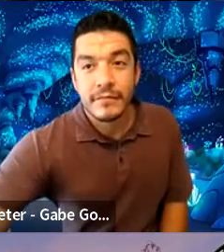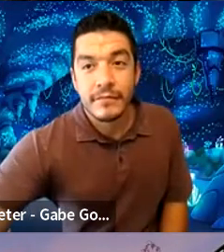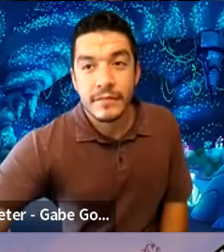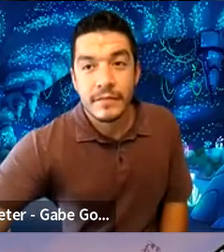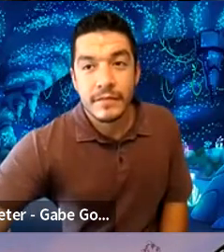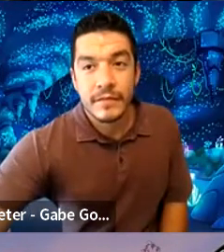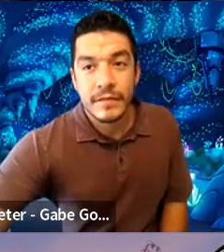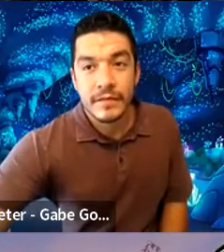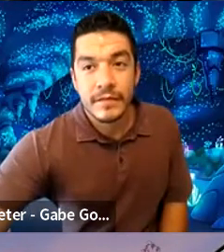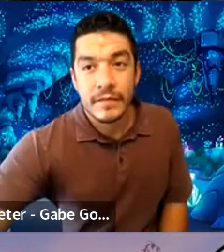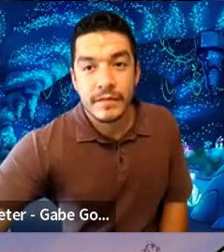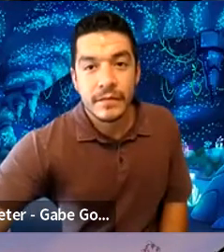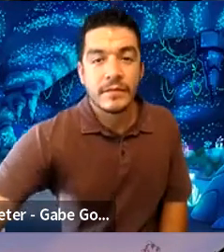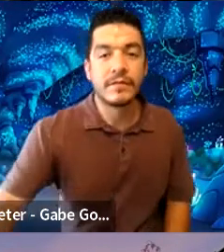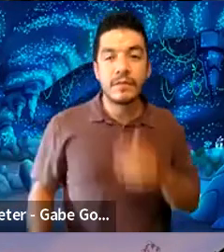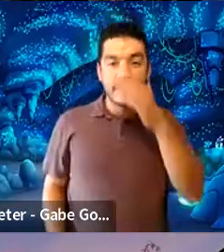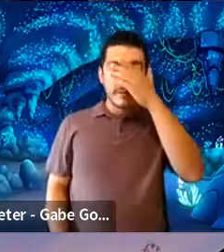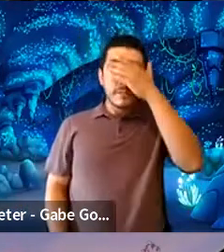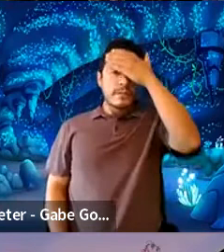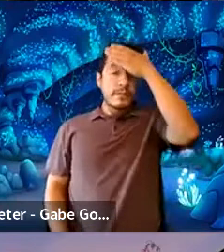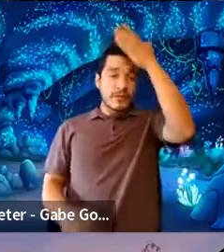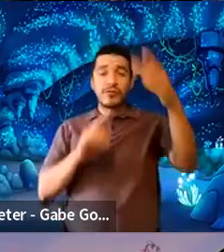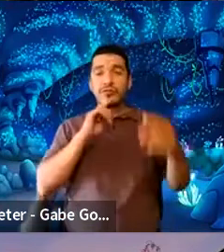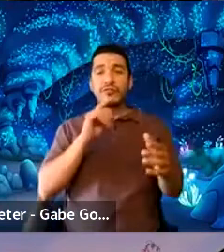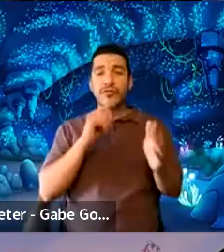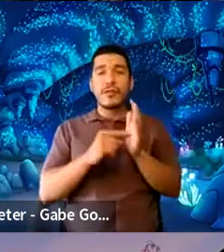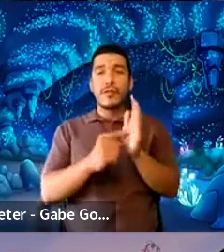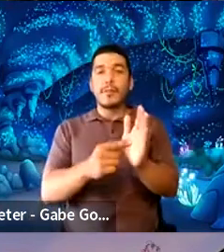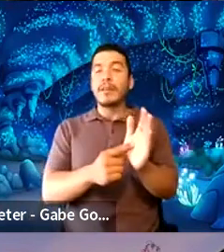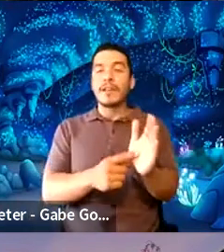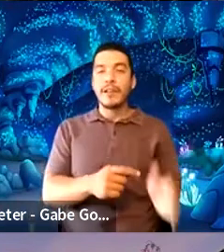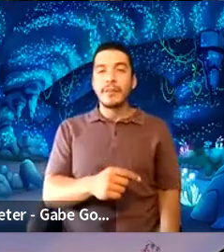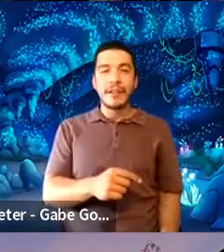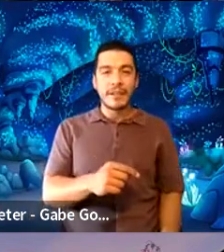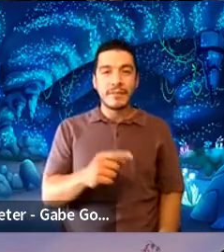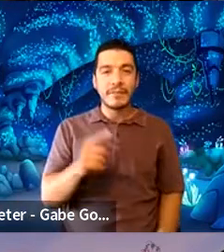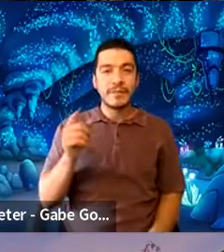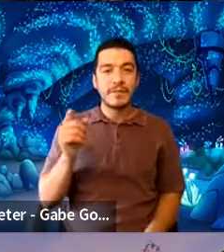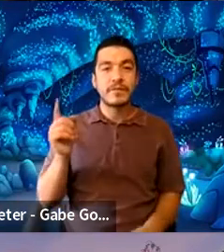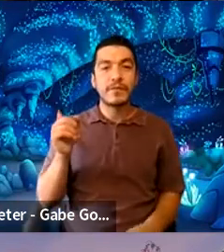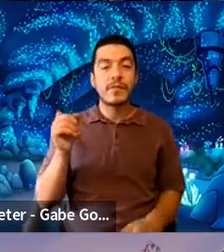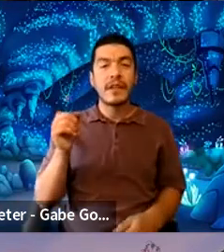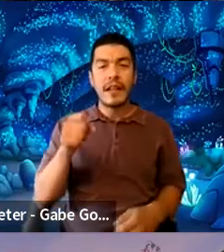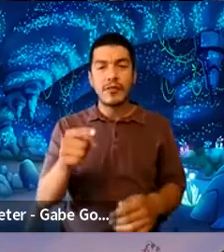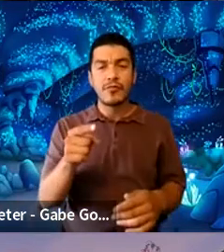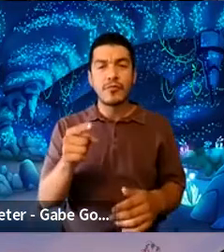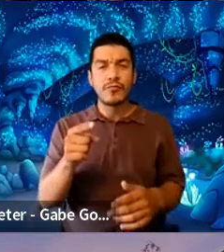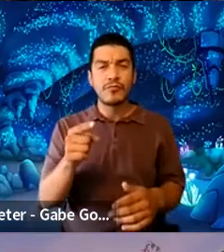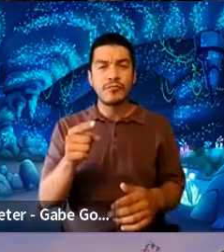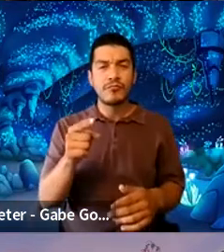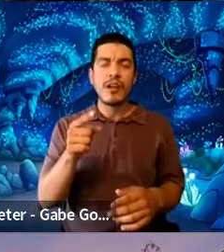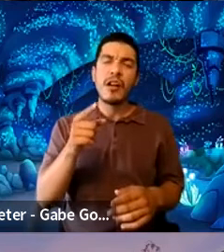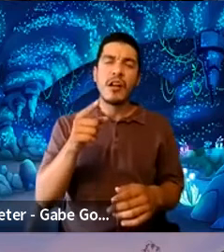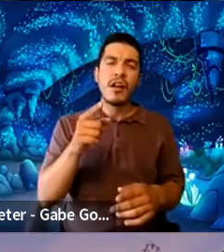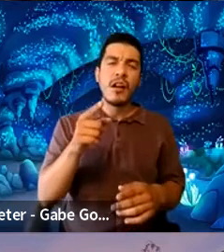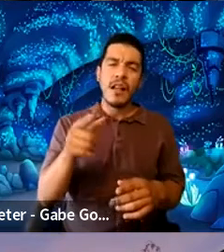It really, really shows. Erica, I'm going to go over to you, but can you talk about, I mean, there's the